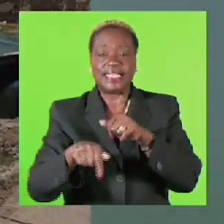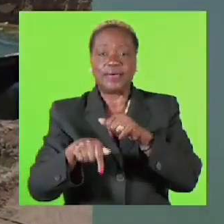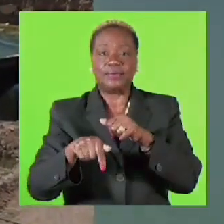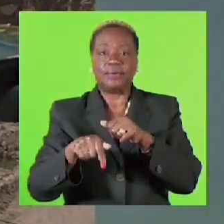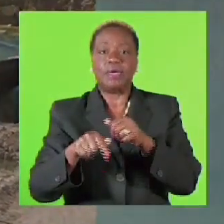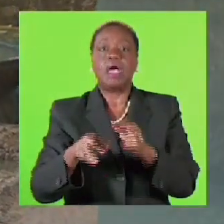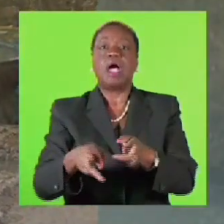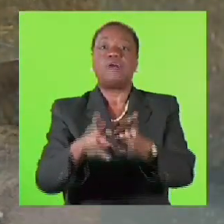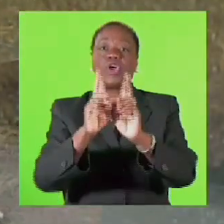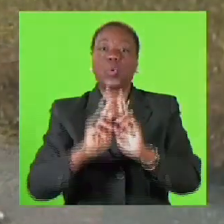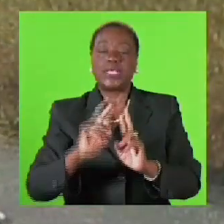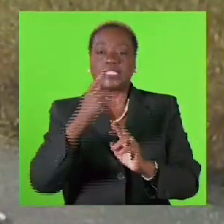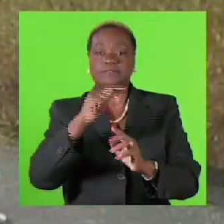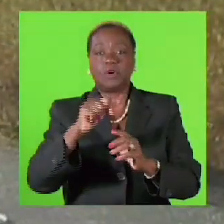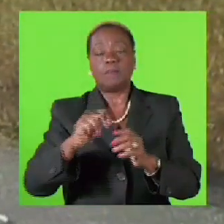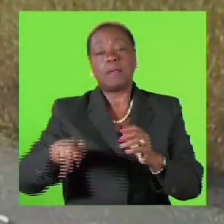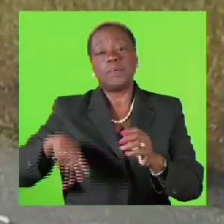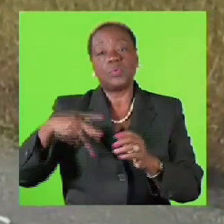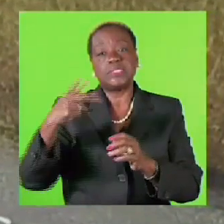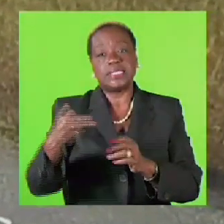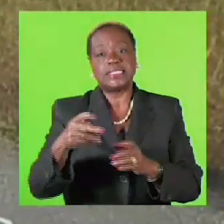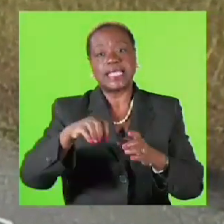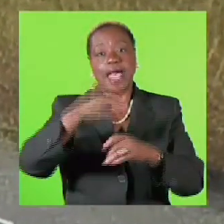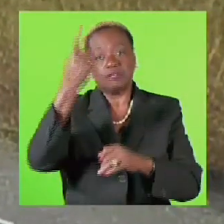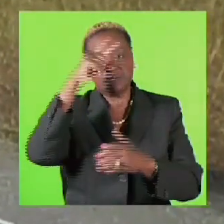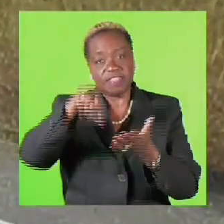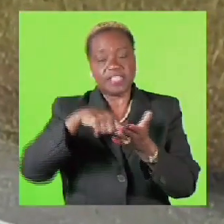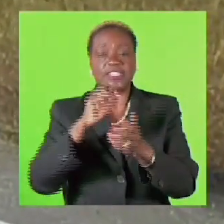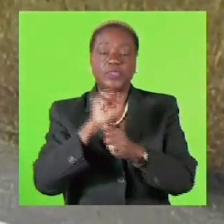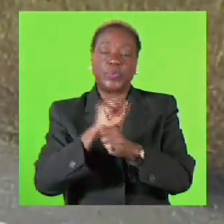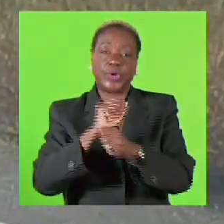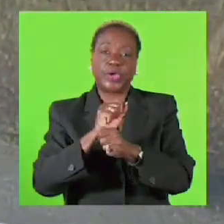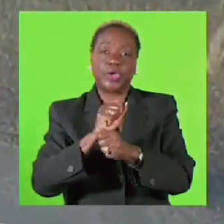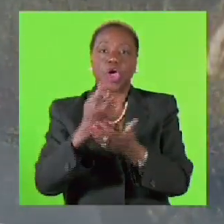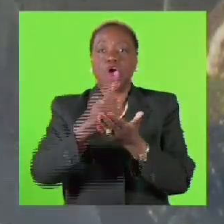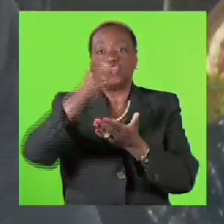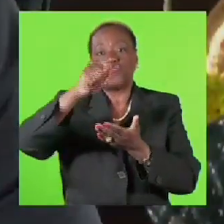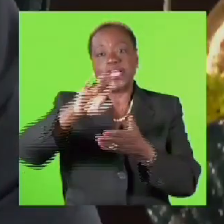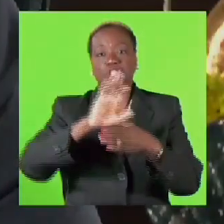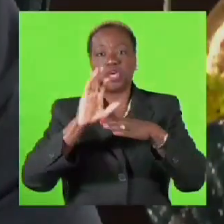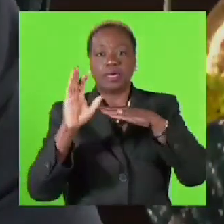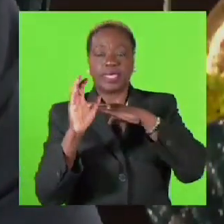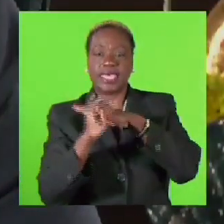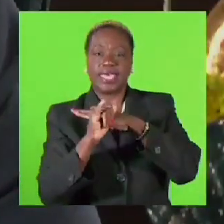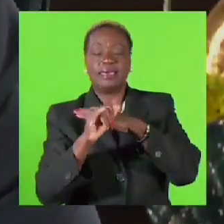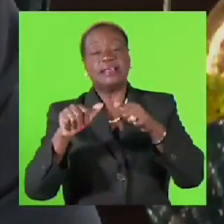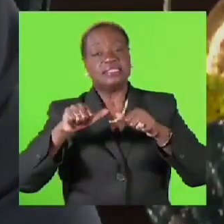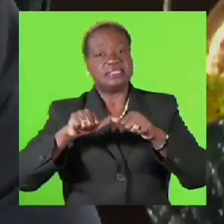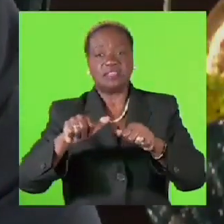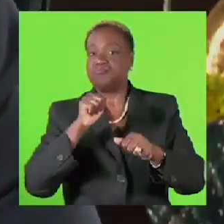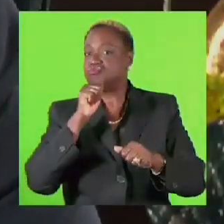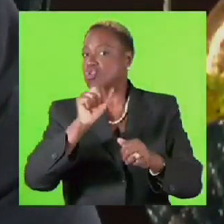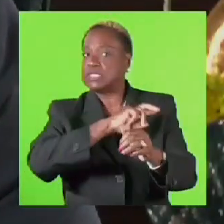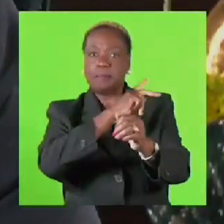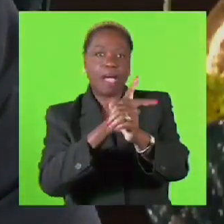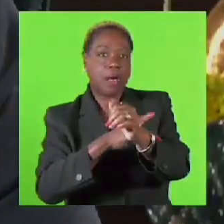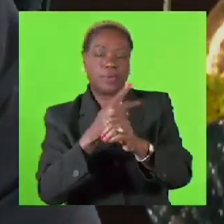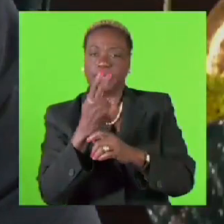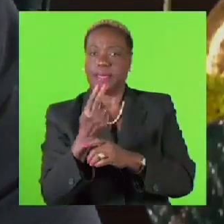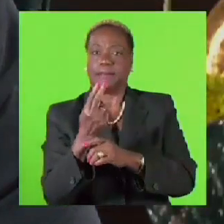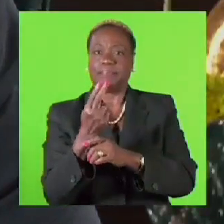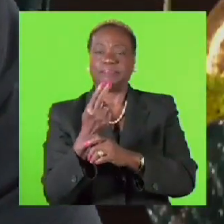A request for proposals is out for this work. Treasure Key is still not powered up.